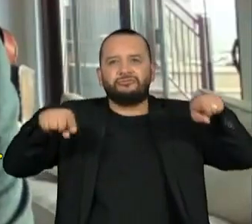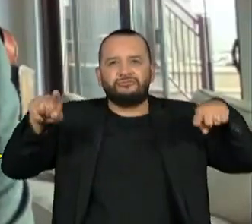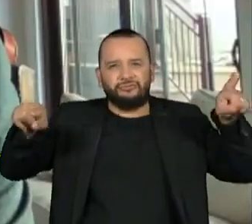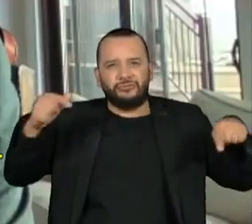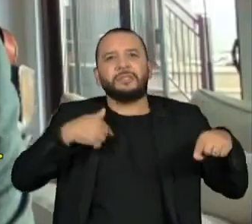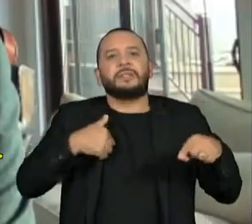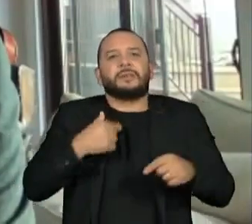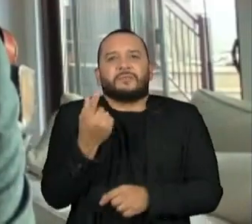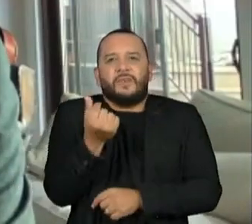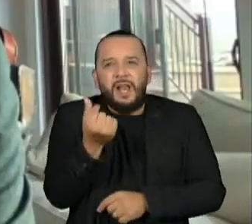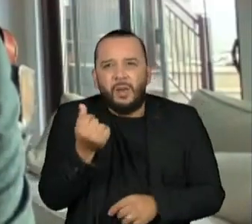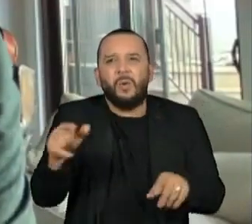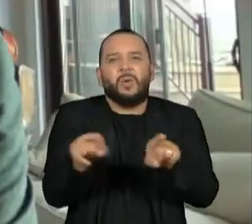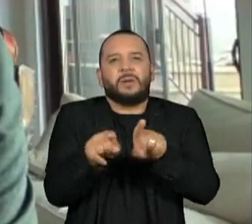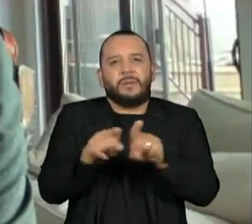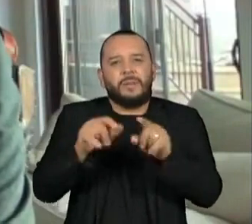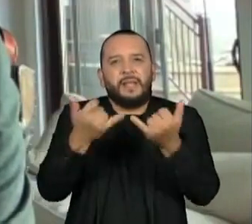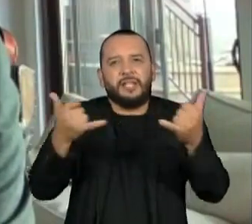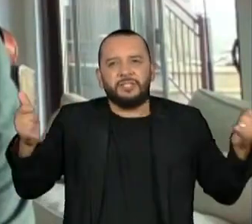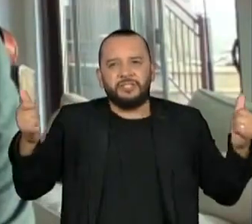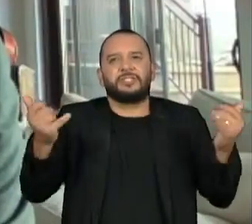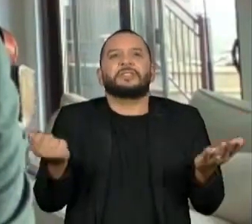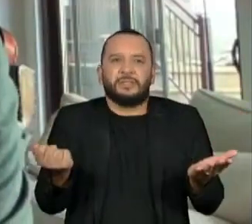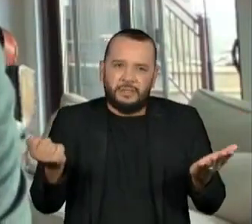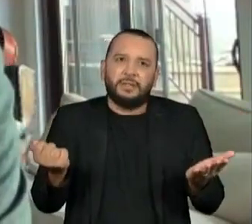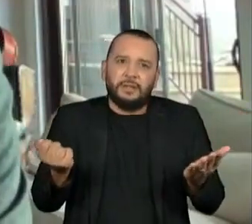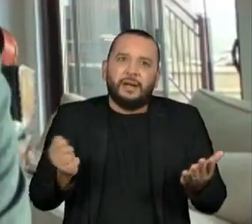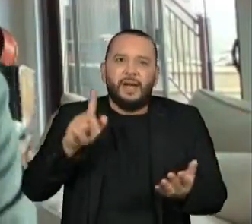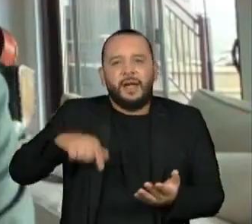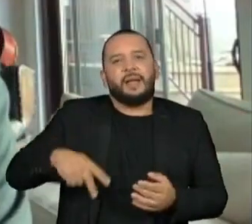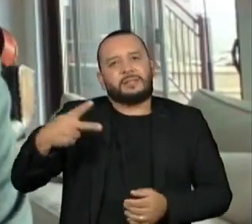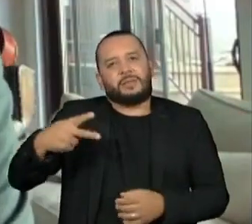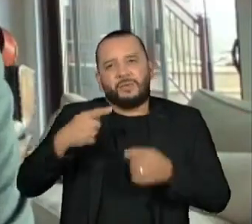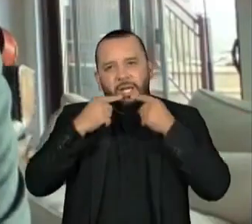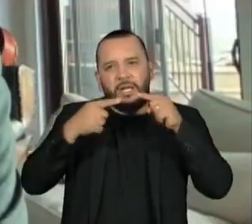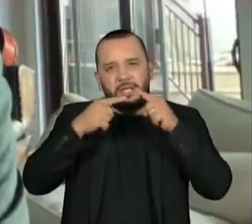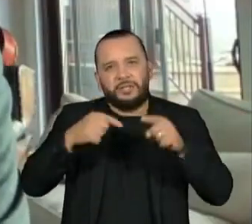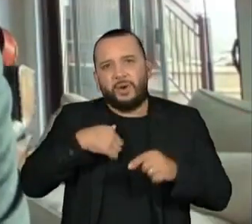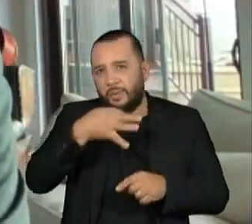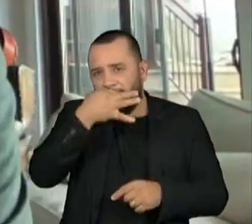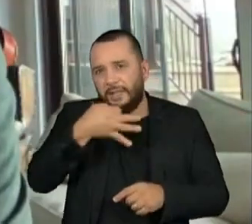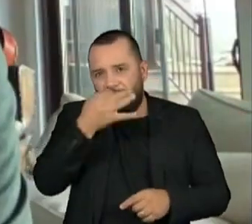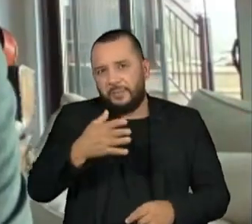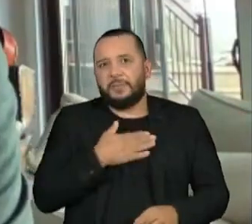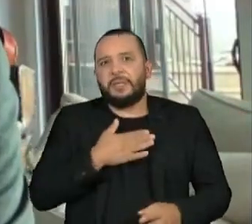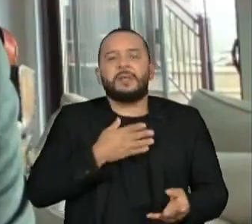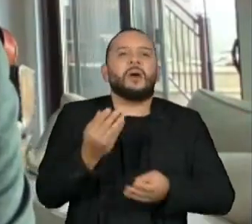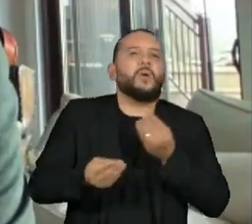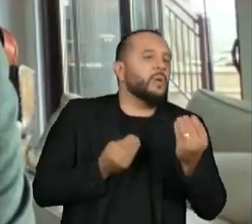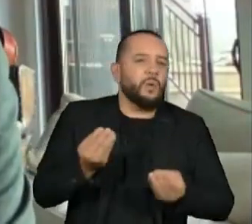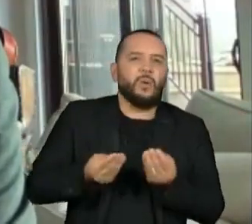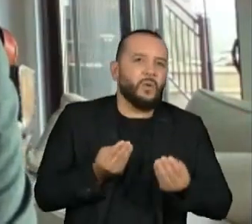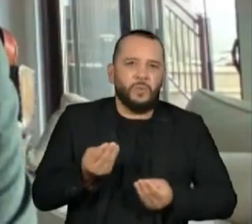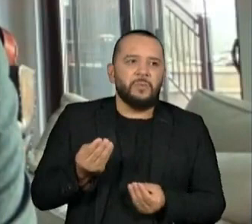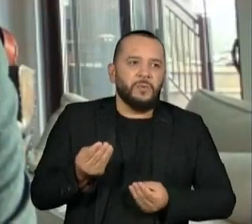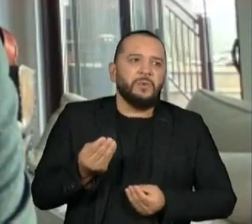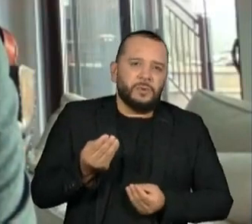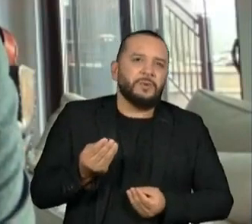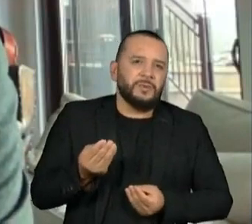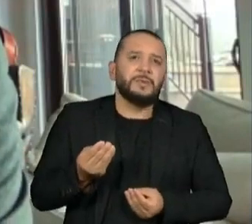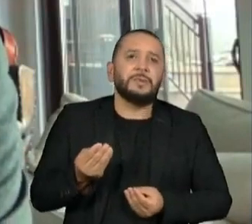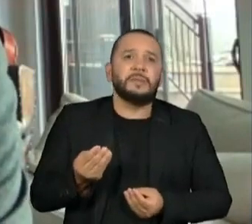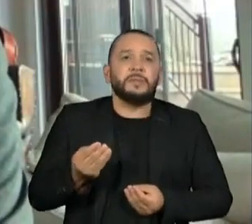and prices. And that's the second criticism I have of what is being attempted right now